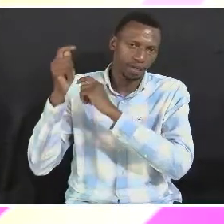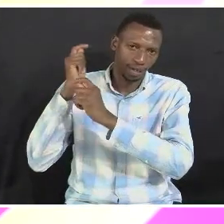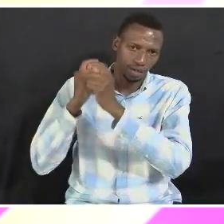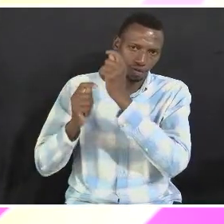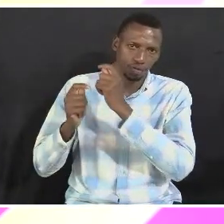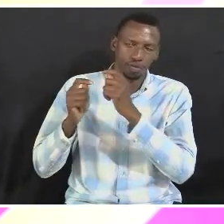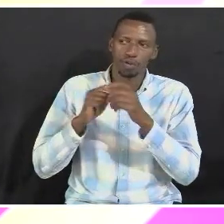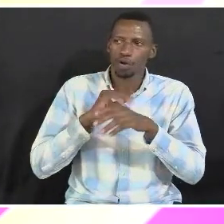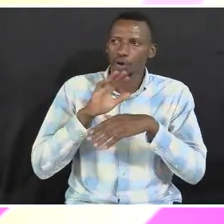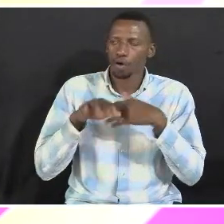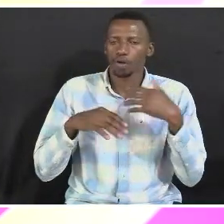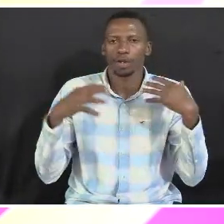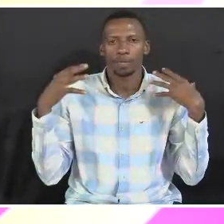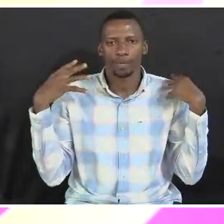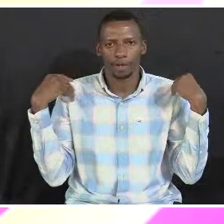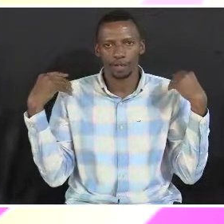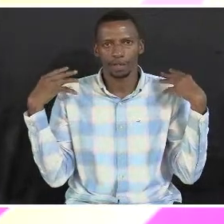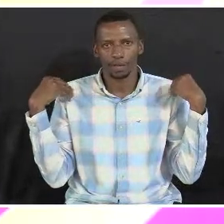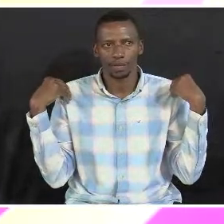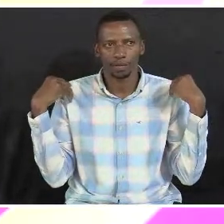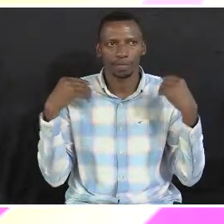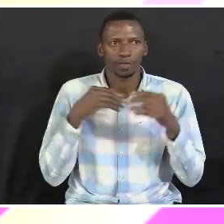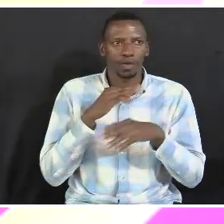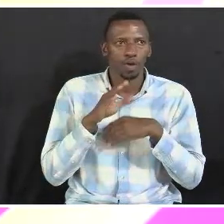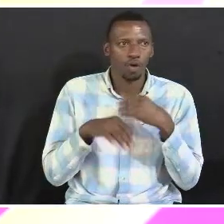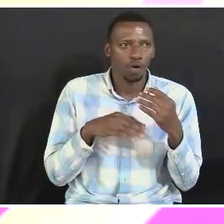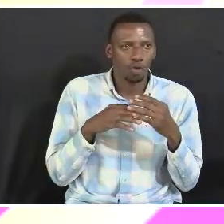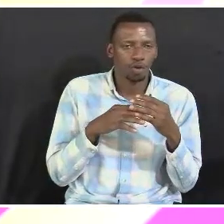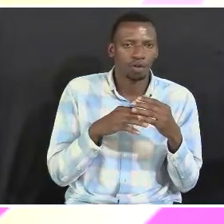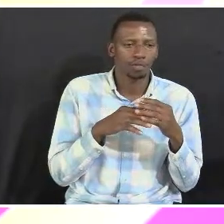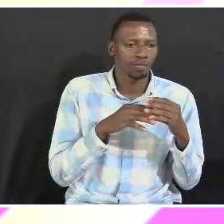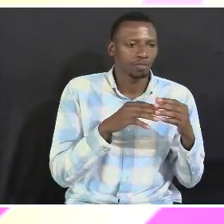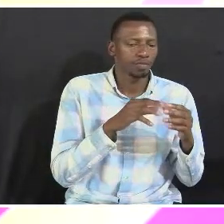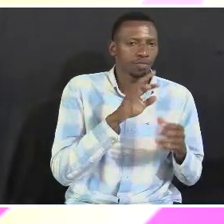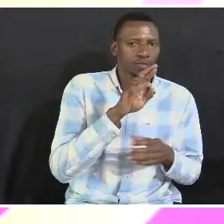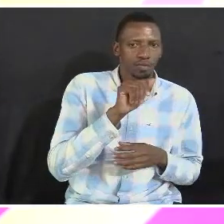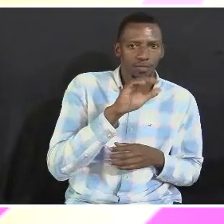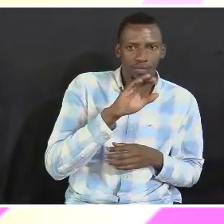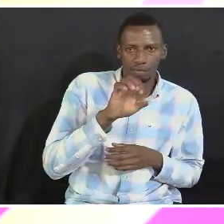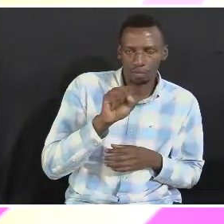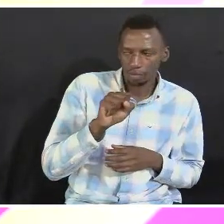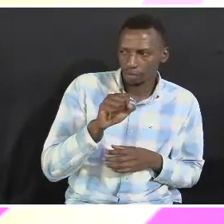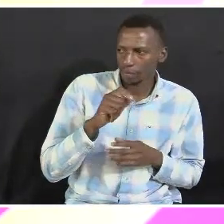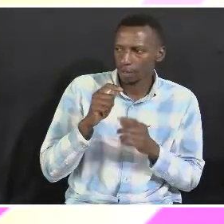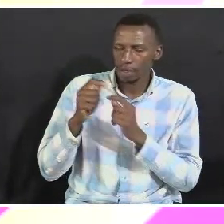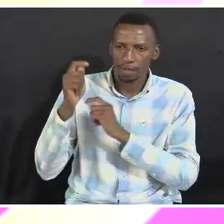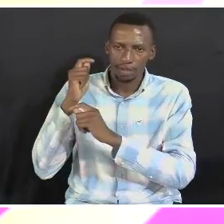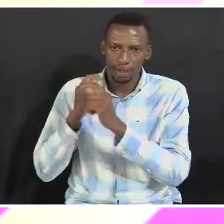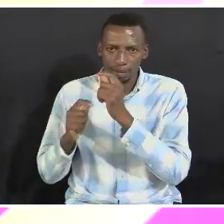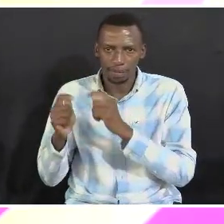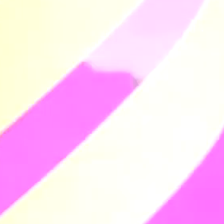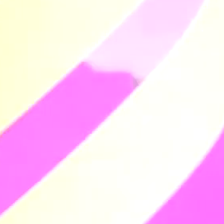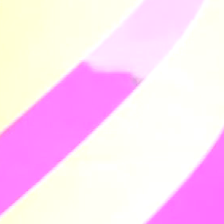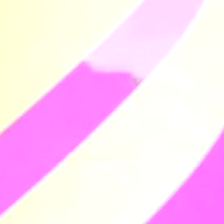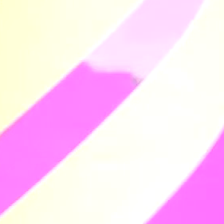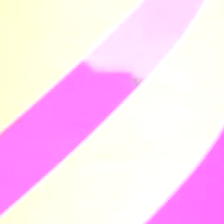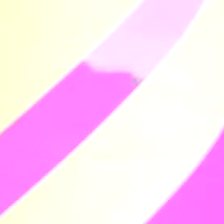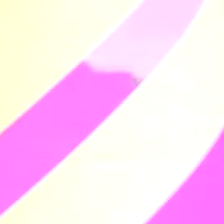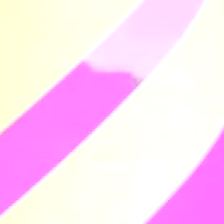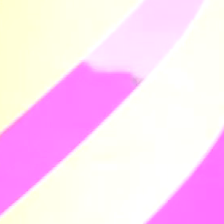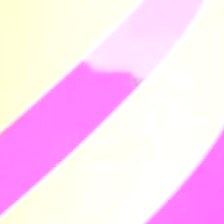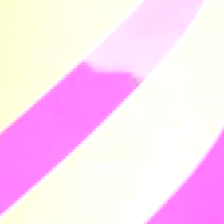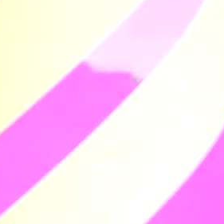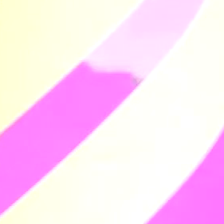all practices, all races, all tribes, all nations,